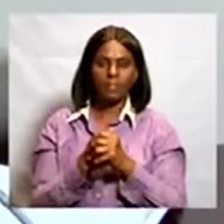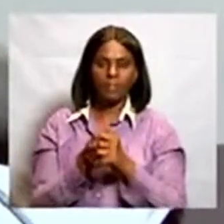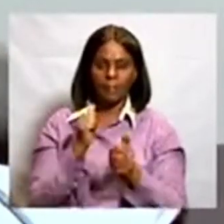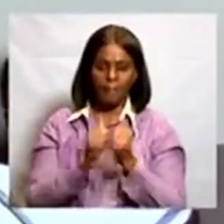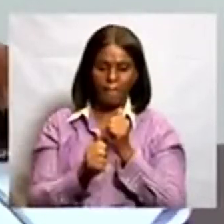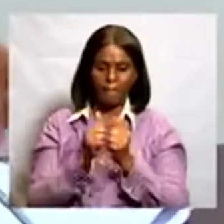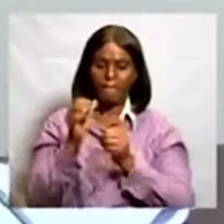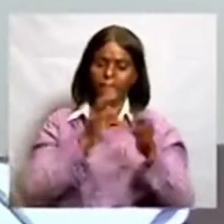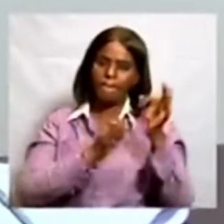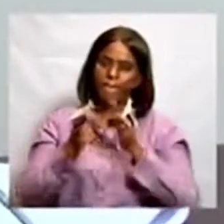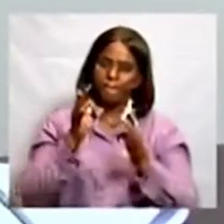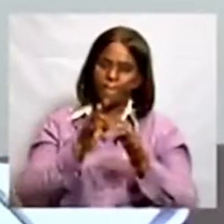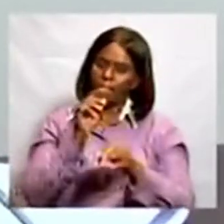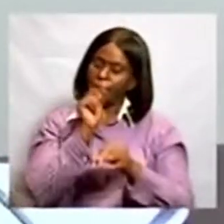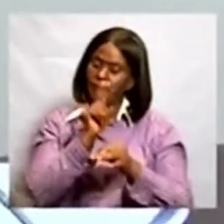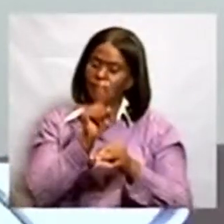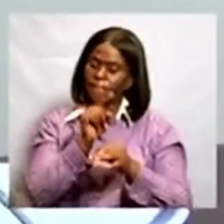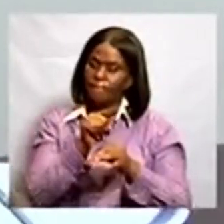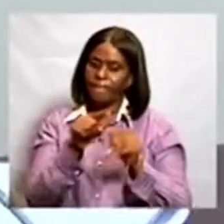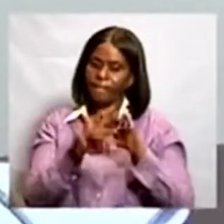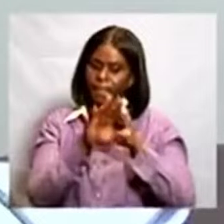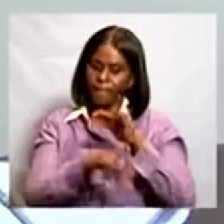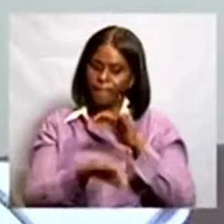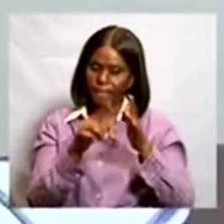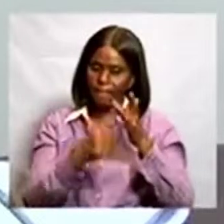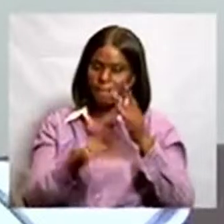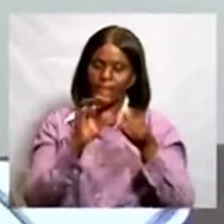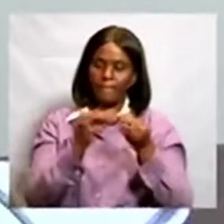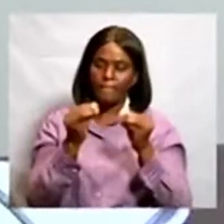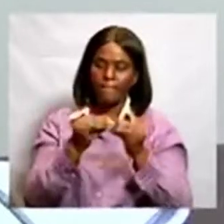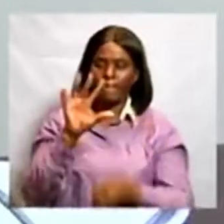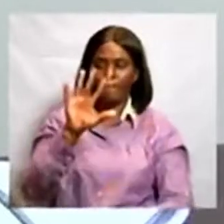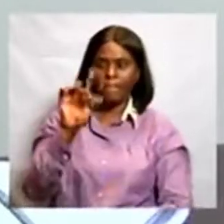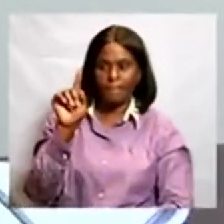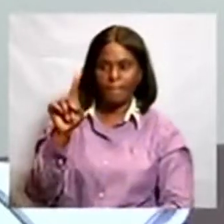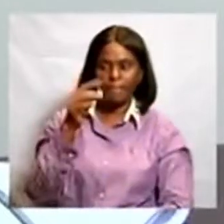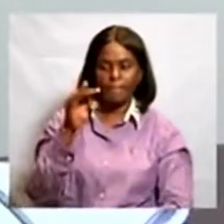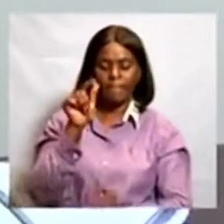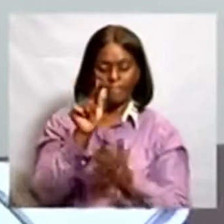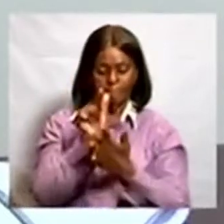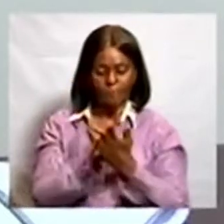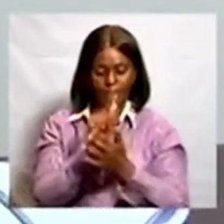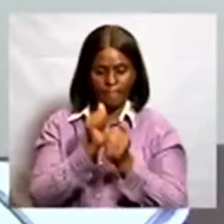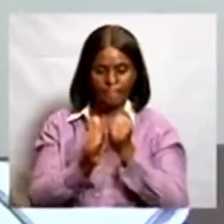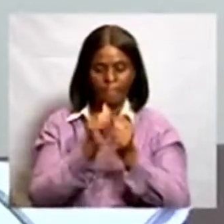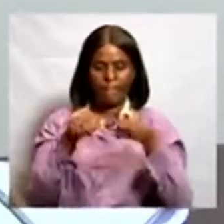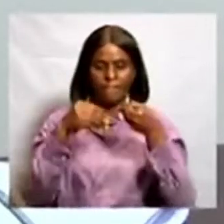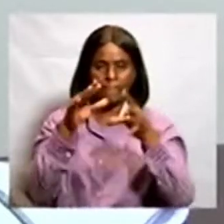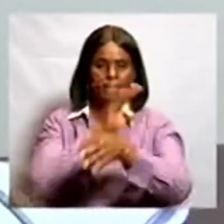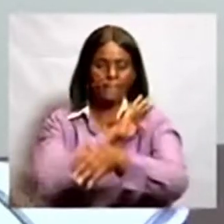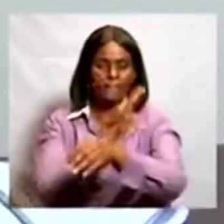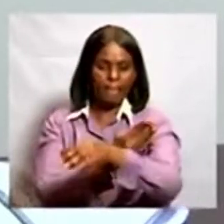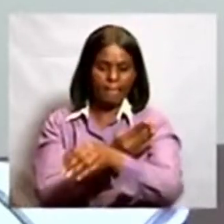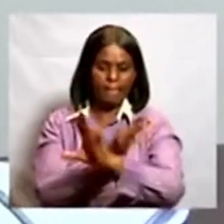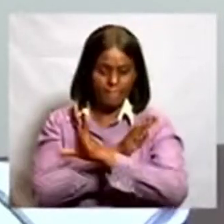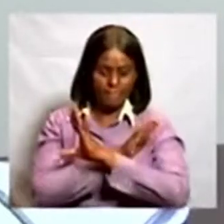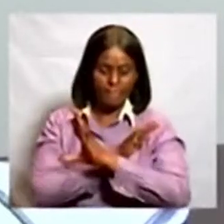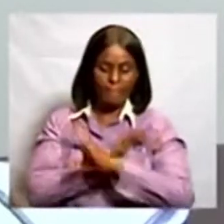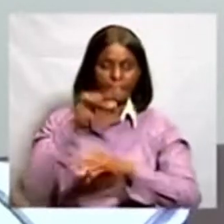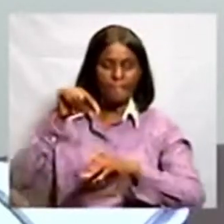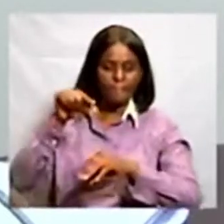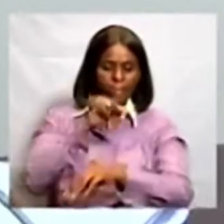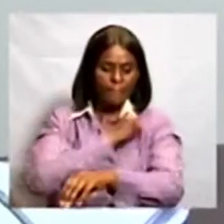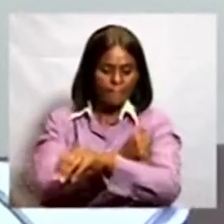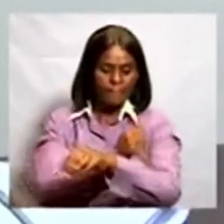Which states this is sitting under Section 5.1 of the bill, which mandates the Zambia Qualifications Authority